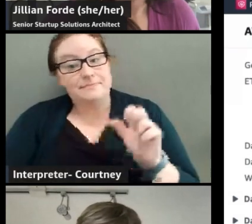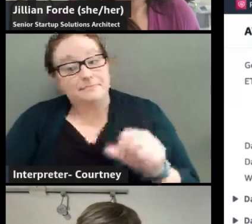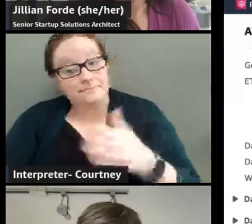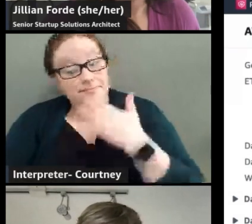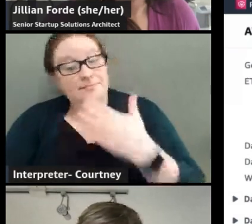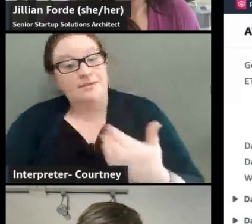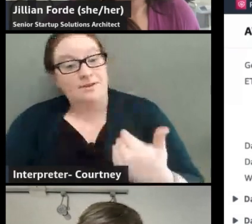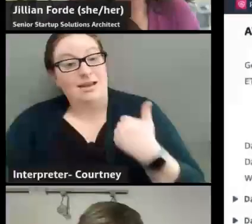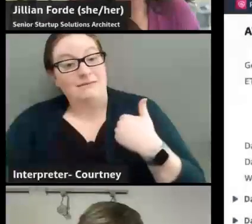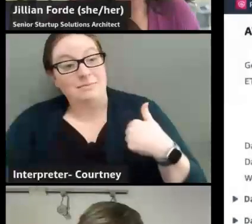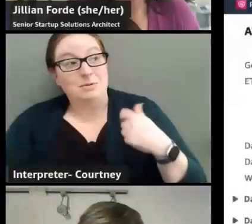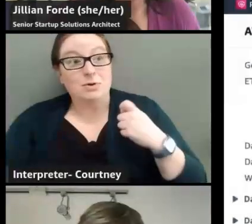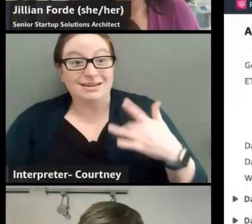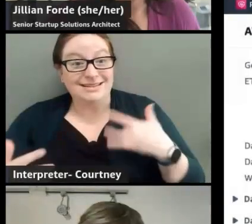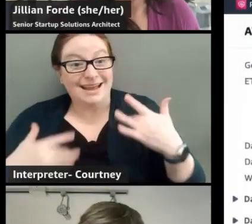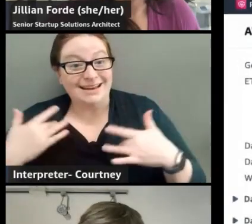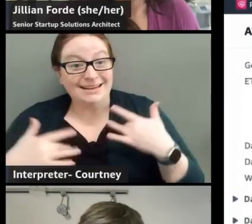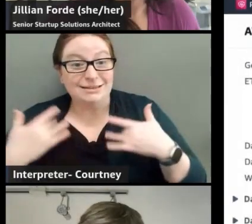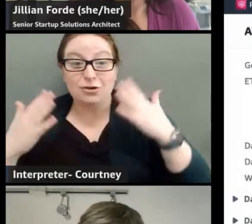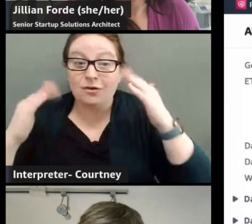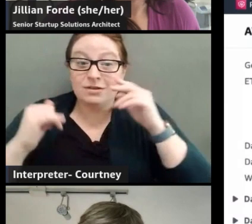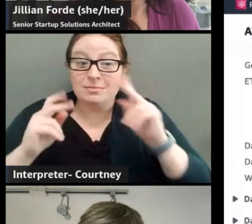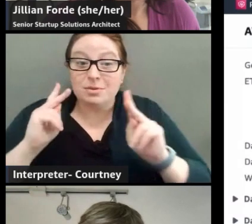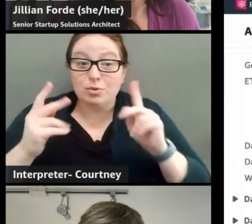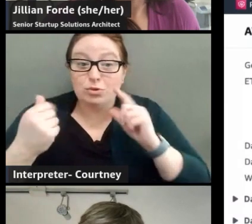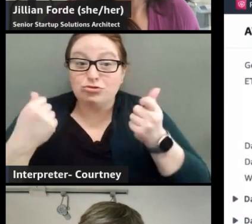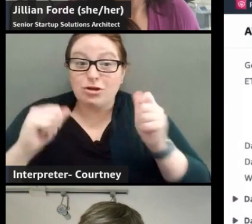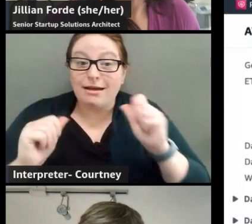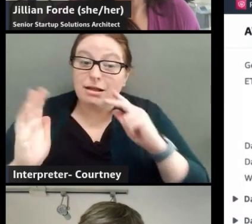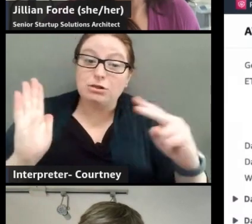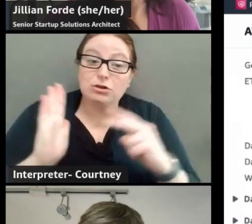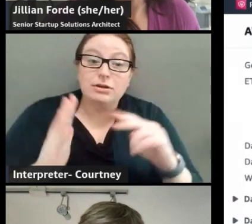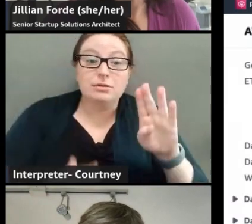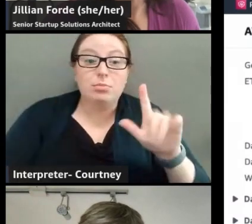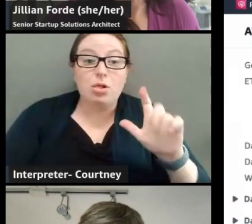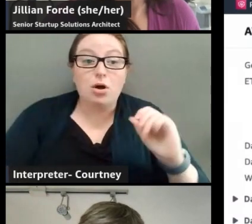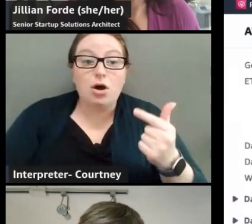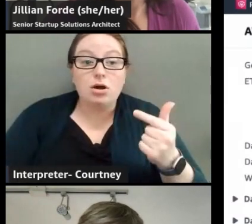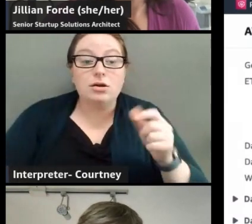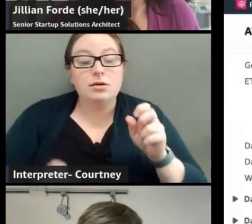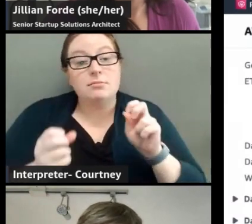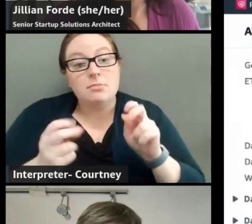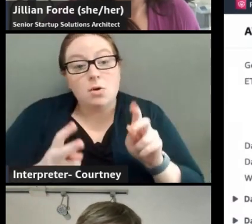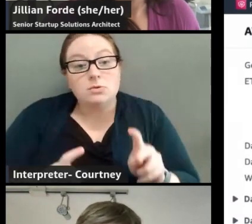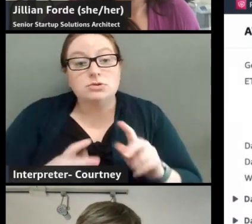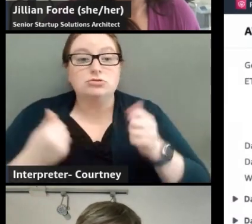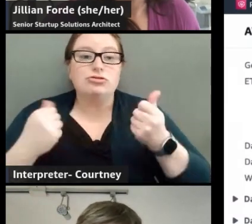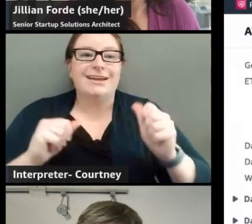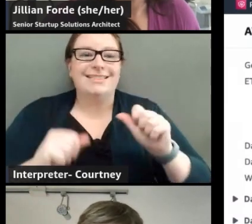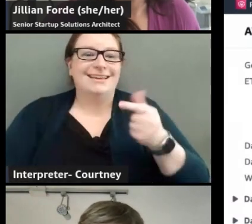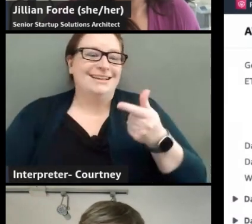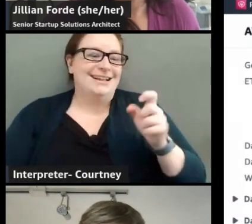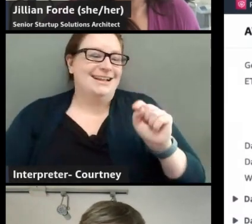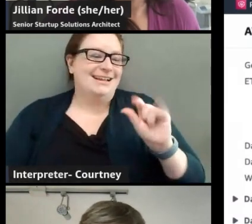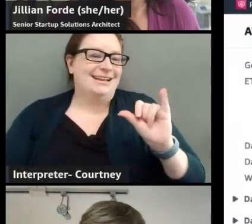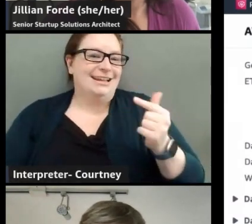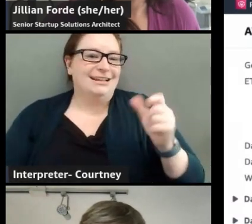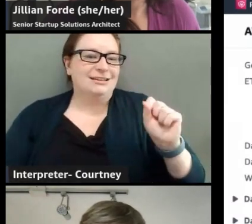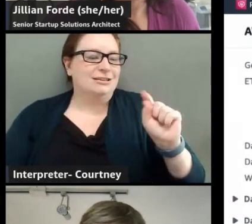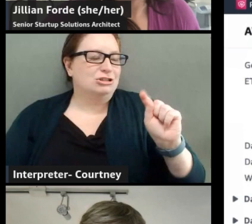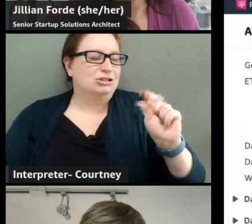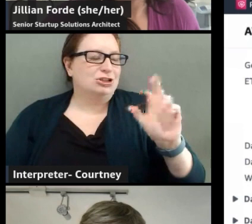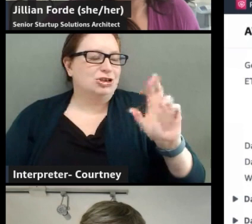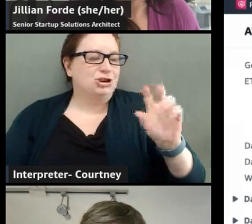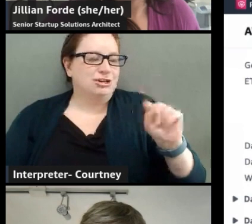And we're really excited. So hopefully people try out the blog posts, try the getting started, take a look at the documentation, give us